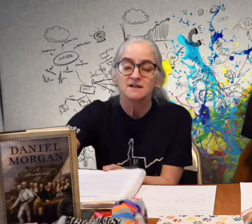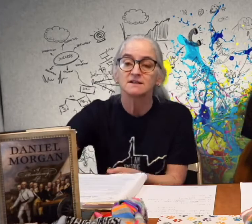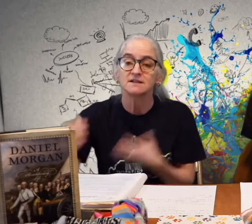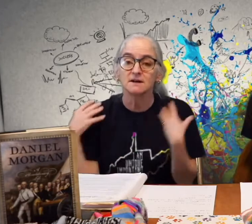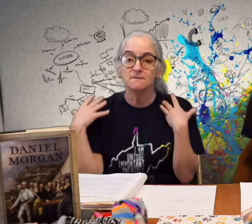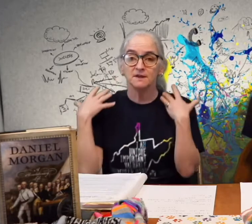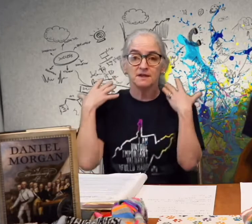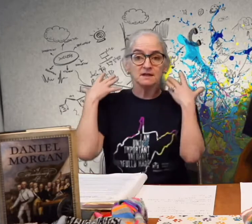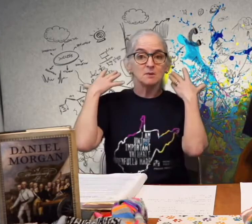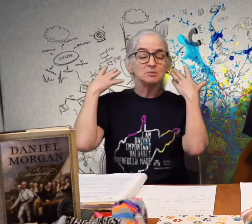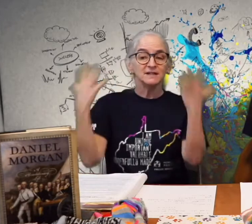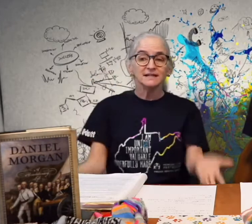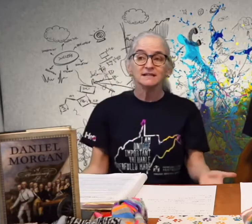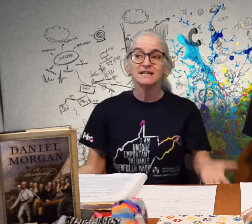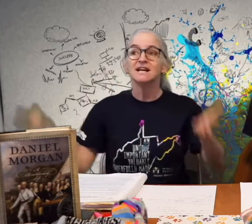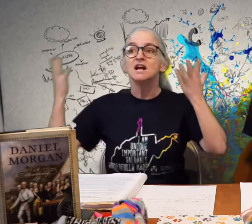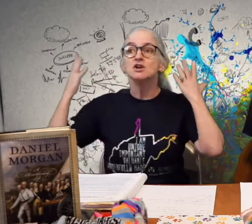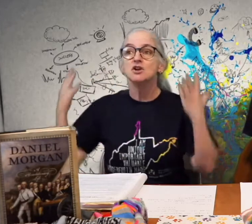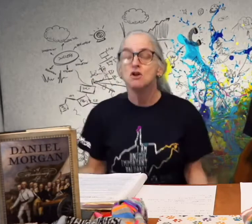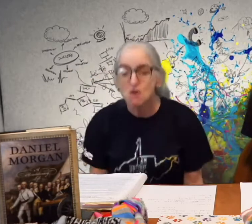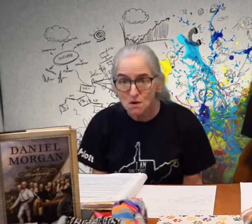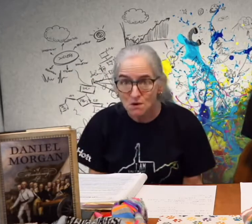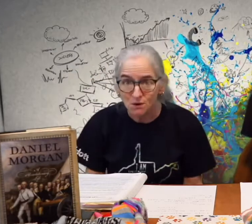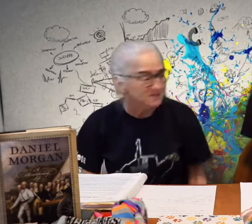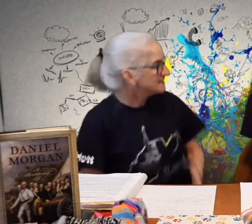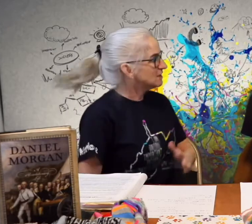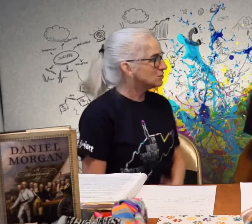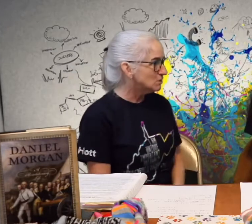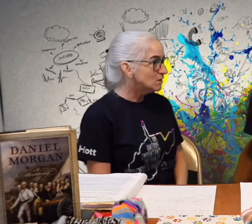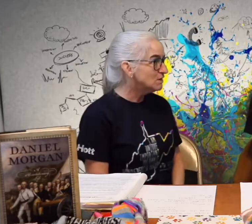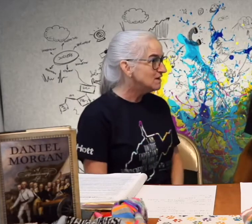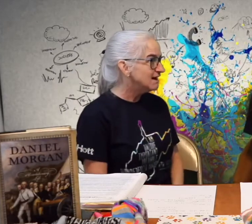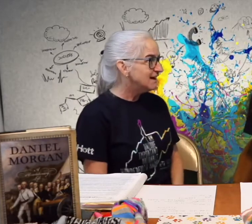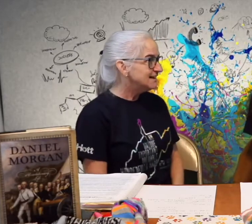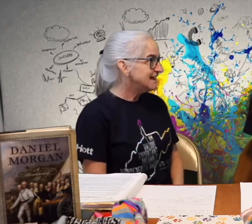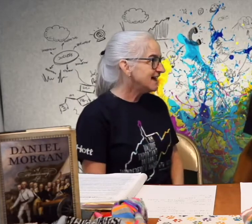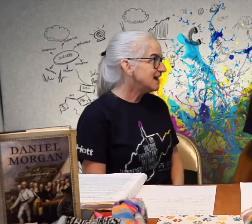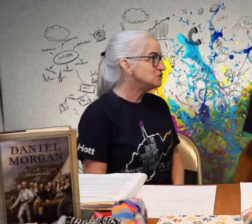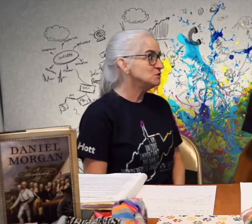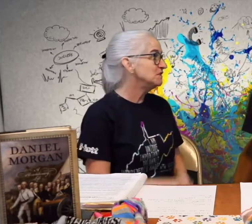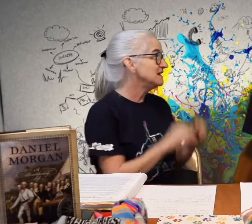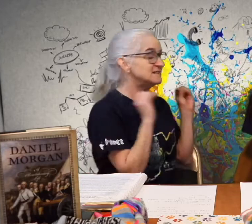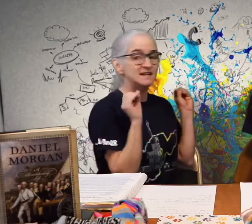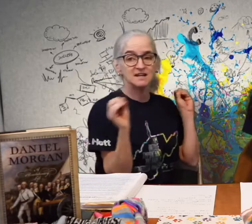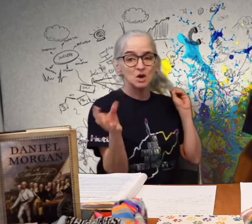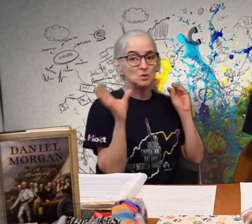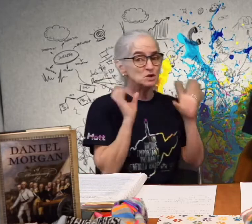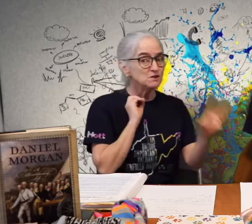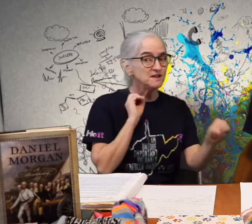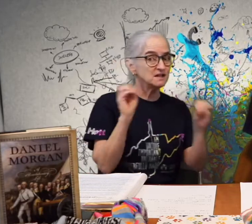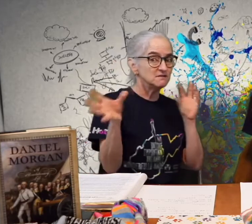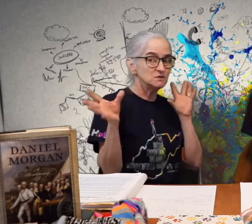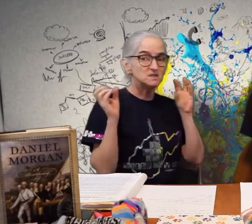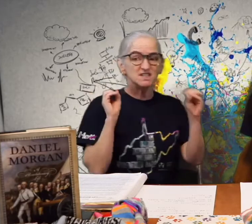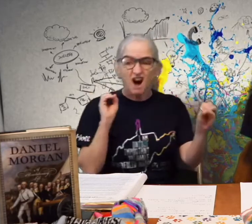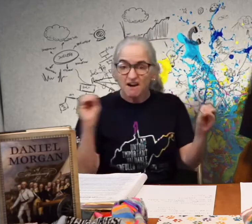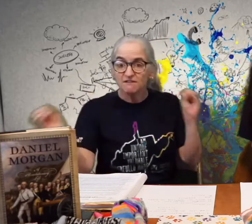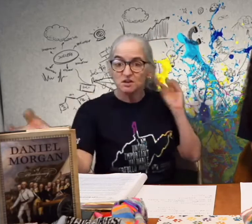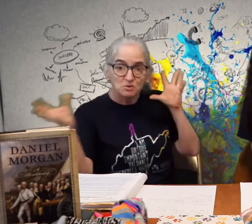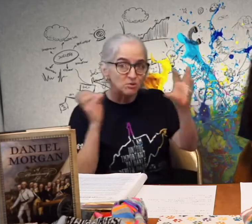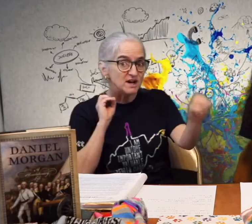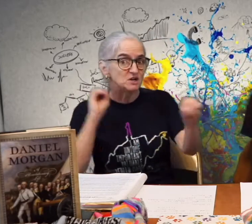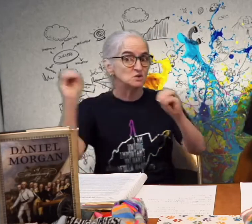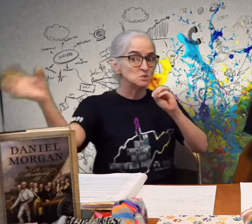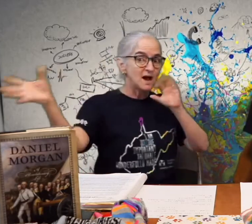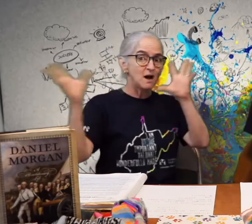of something completely new. Isn't that cool? That's so exciting. New things like, when you're thinking of new stuff,